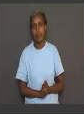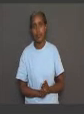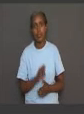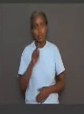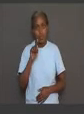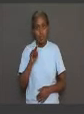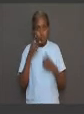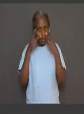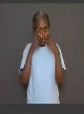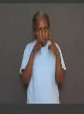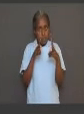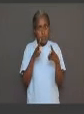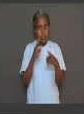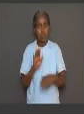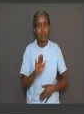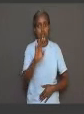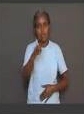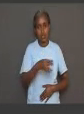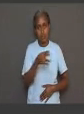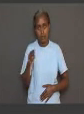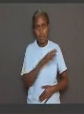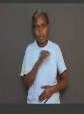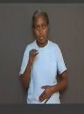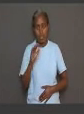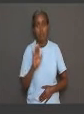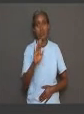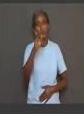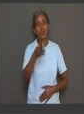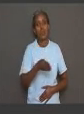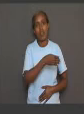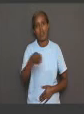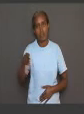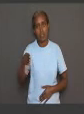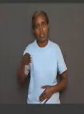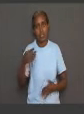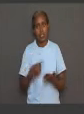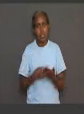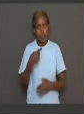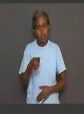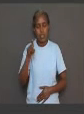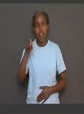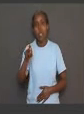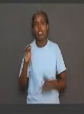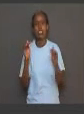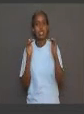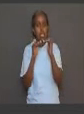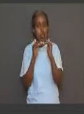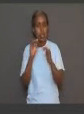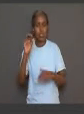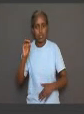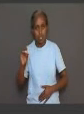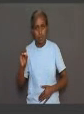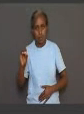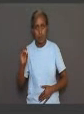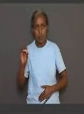You can see on your table and on your graph that when x equals